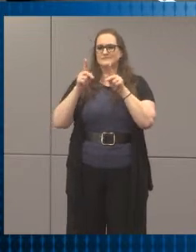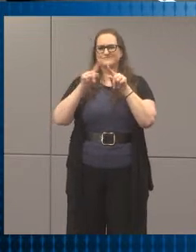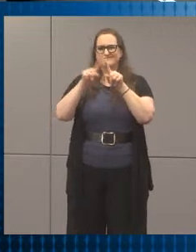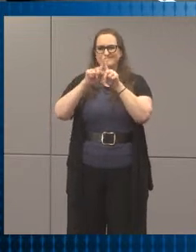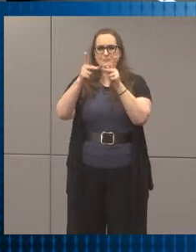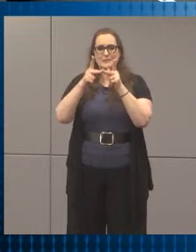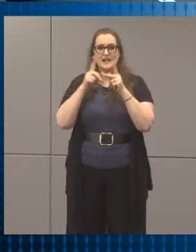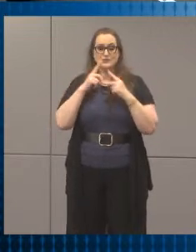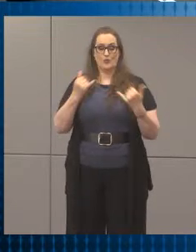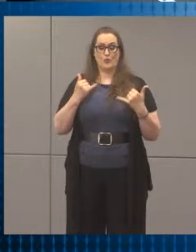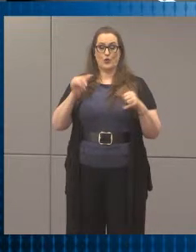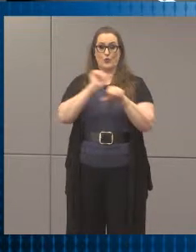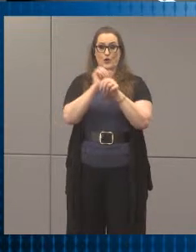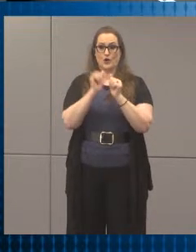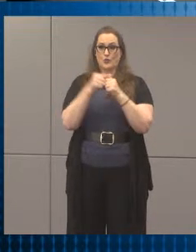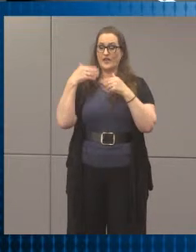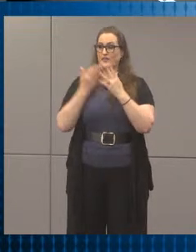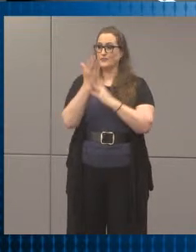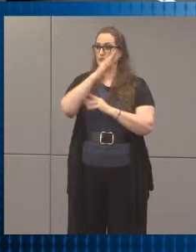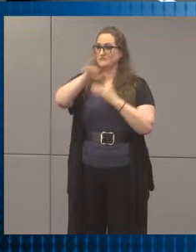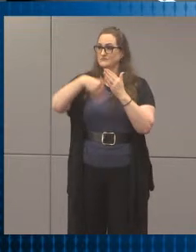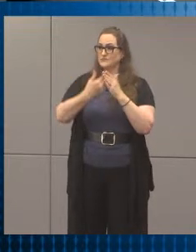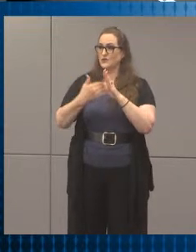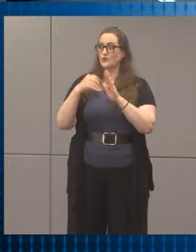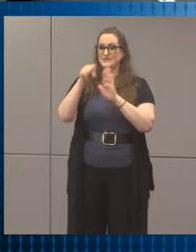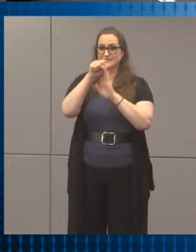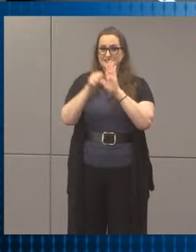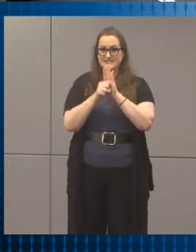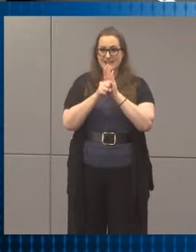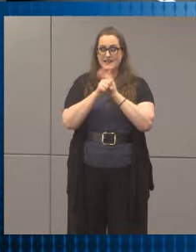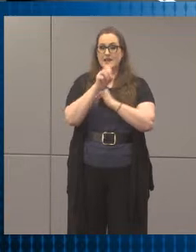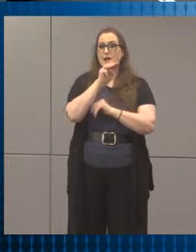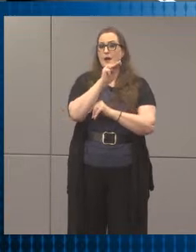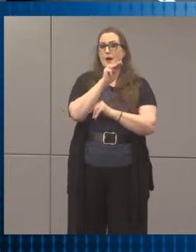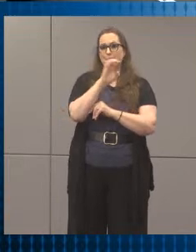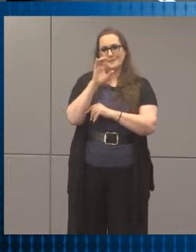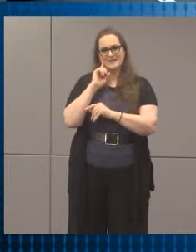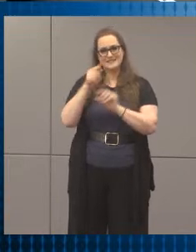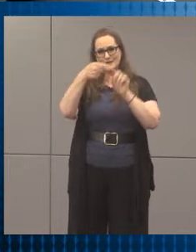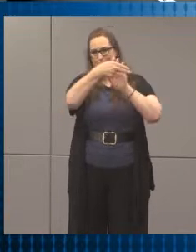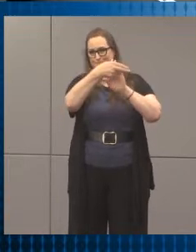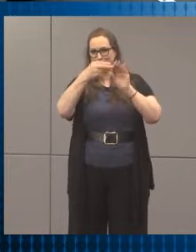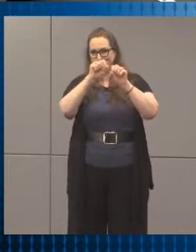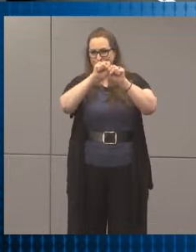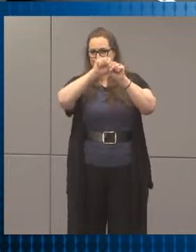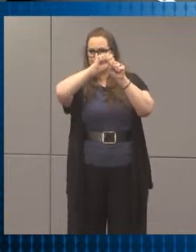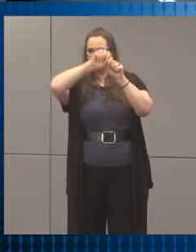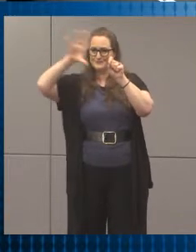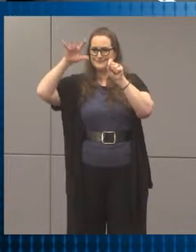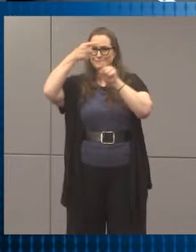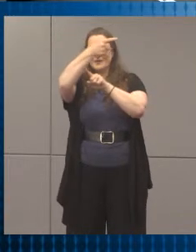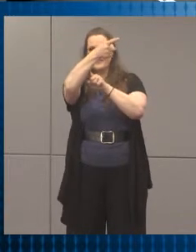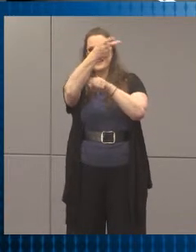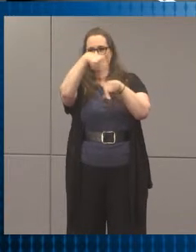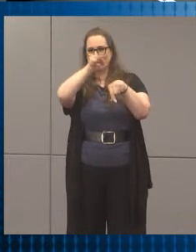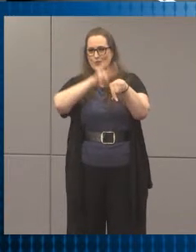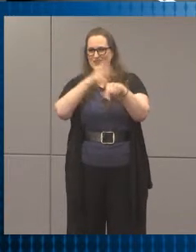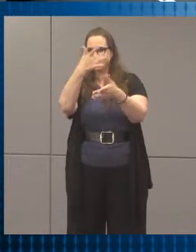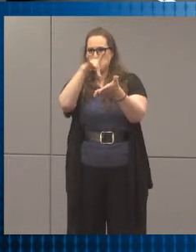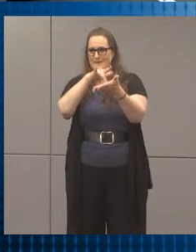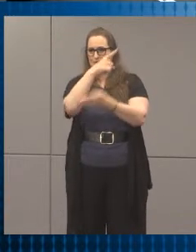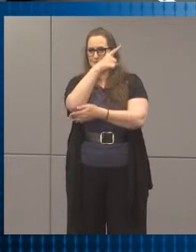are currently working with throughout the state. Mott highlighted, of course, right there in the middle.